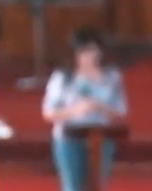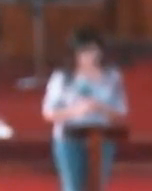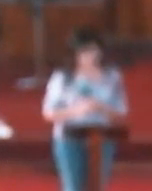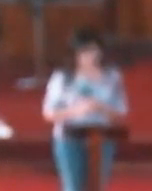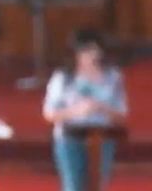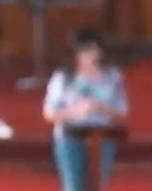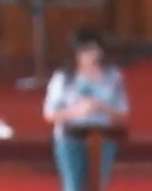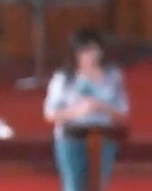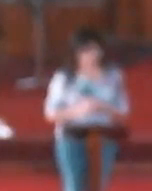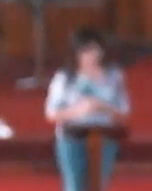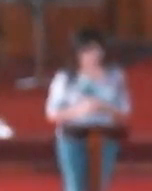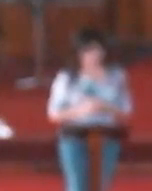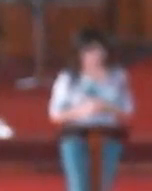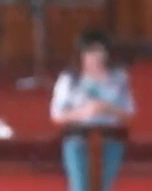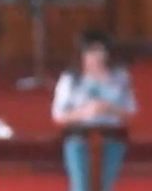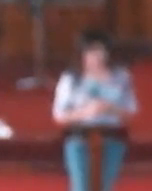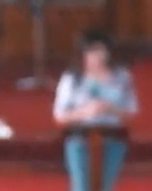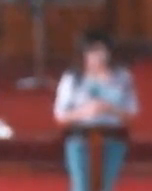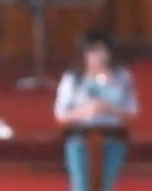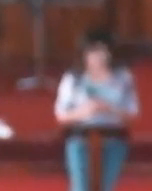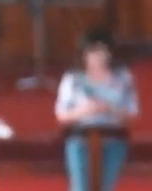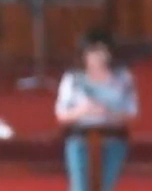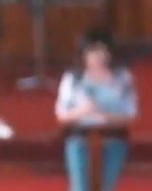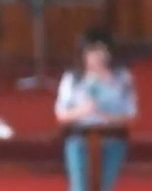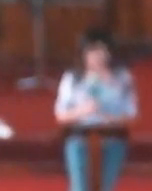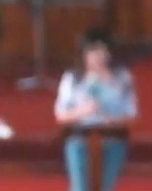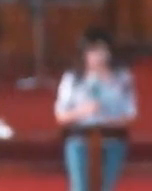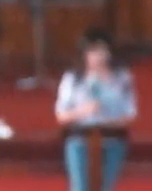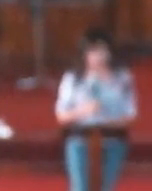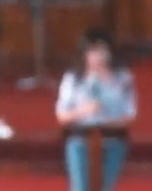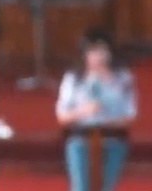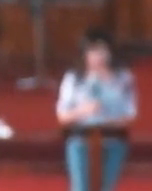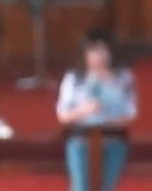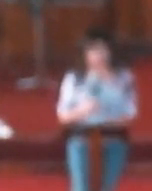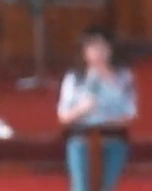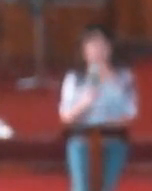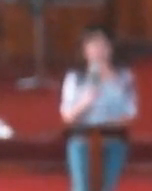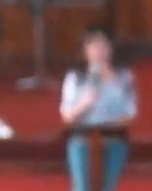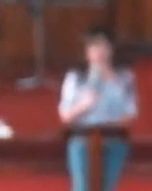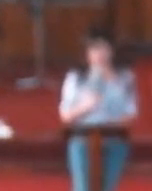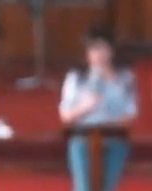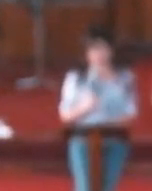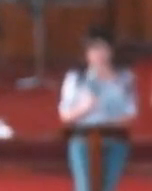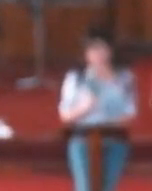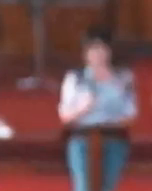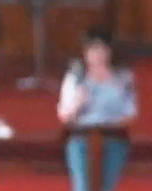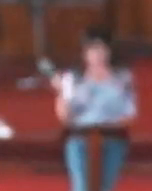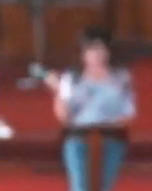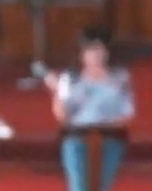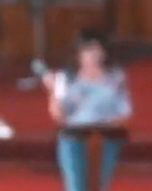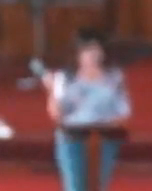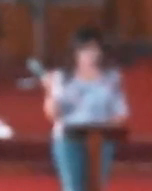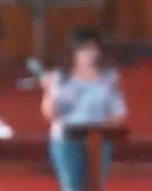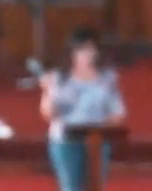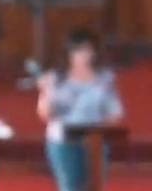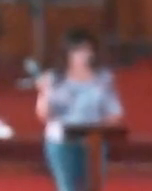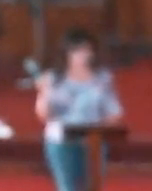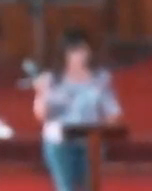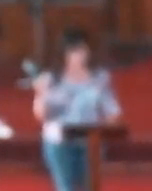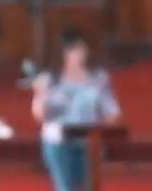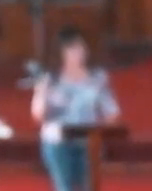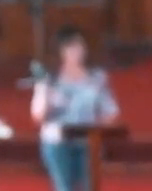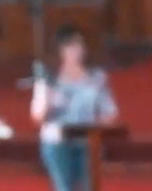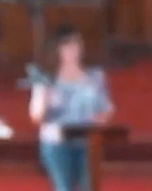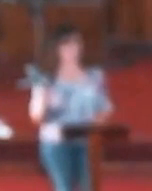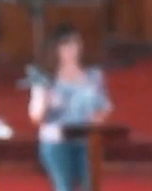anunciado por medio de Elías. Let's see. In keeping with the word of the Lord spoken by Elijah. ¿De quién era la